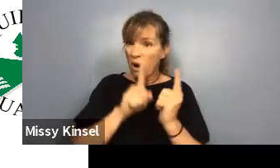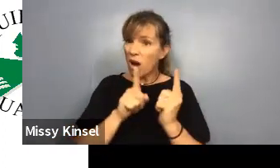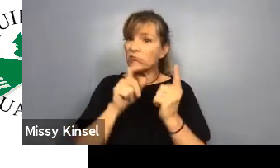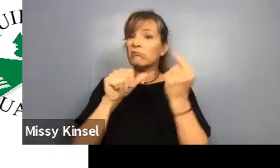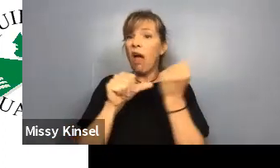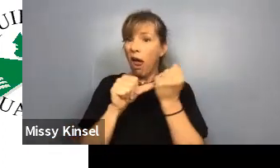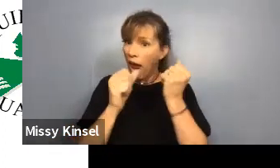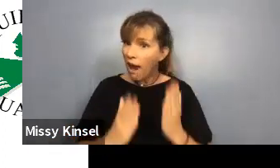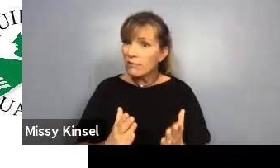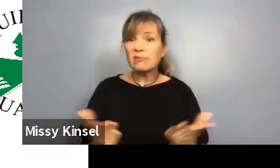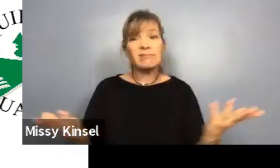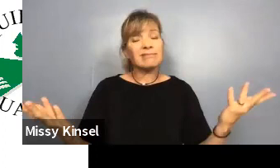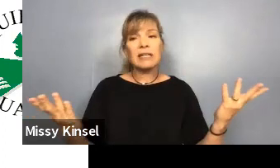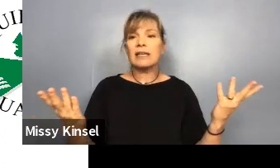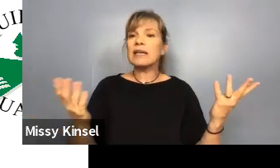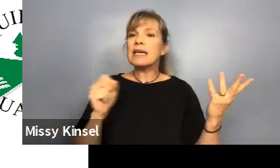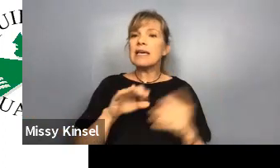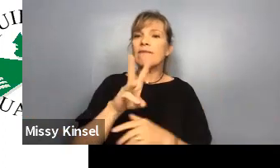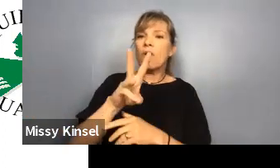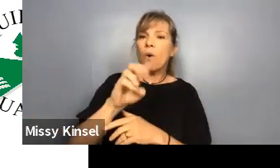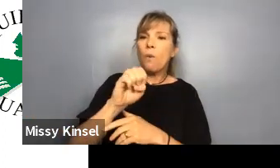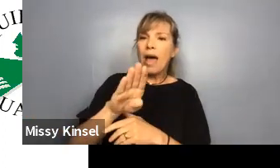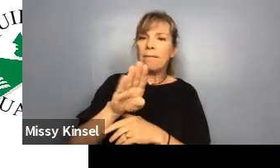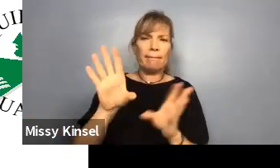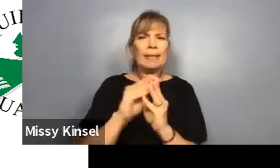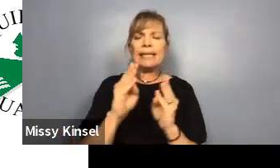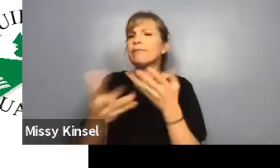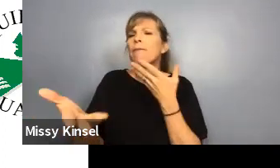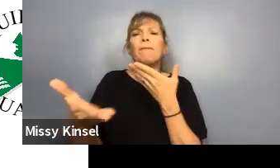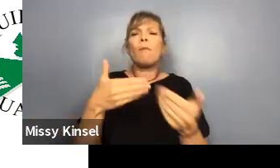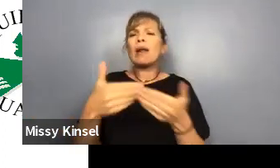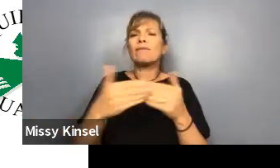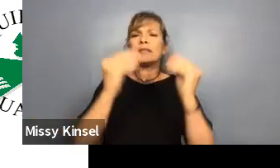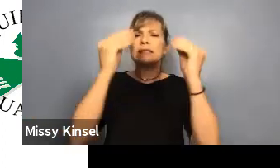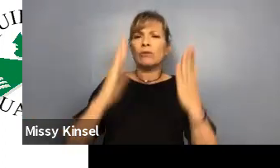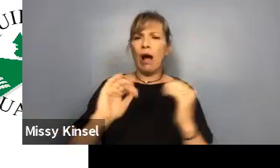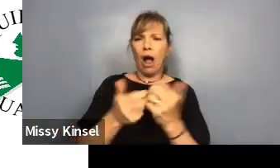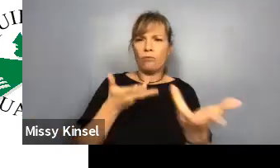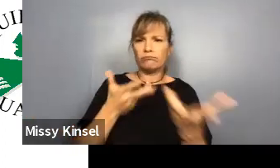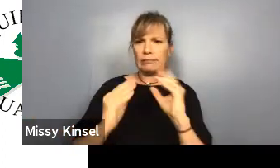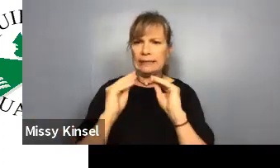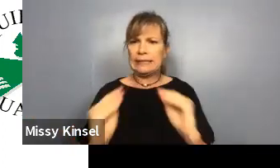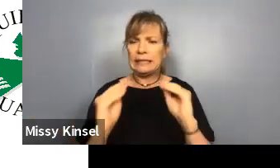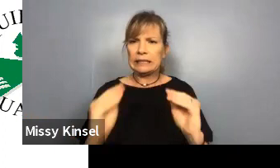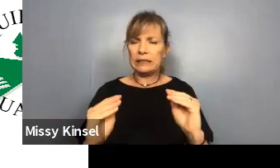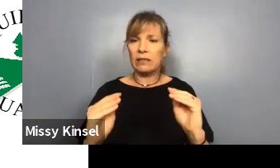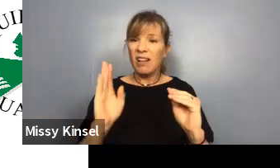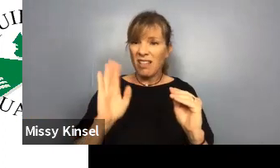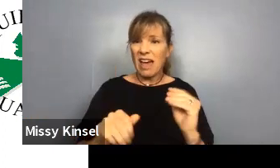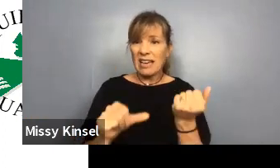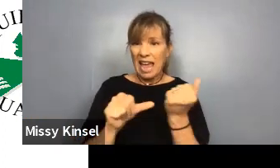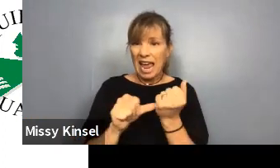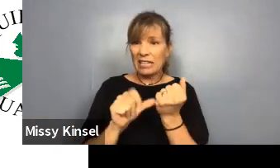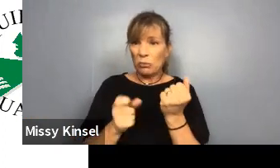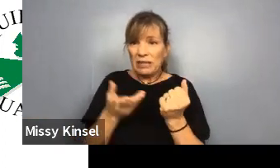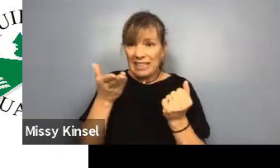are web meetings or however the teachers are communicating, that aide should still be there. You know, that's the